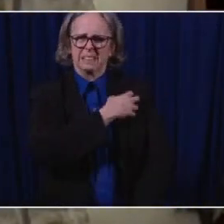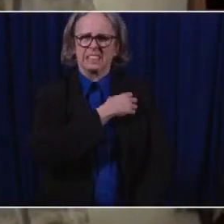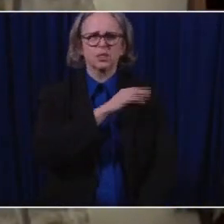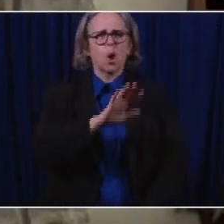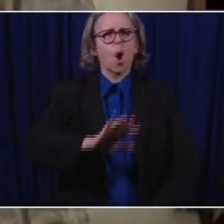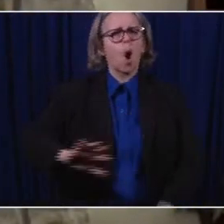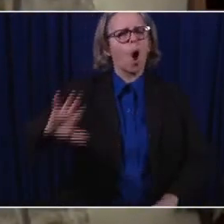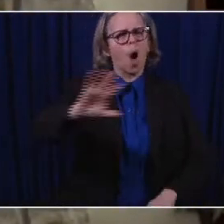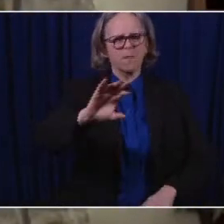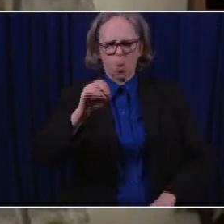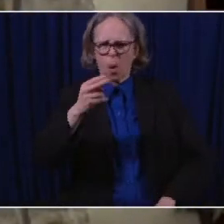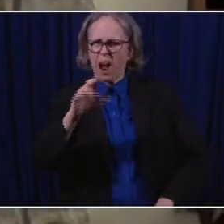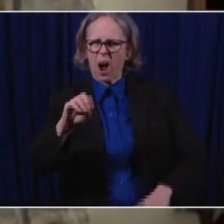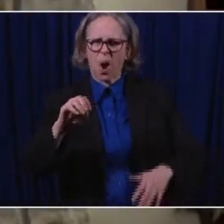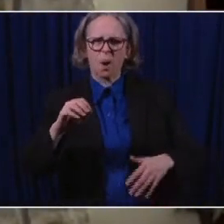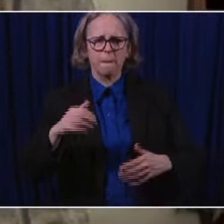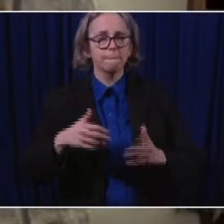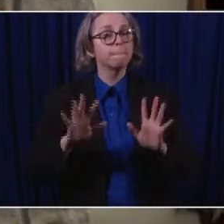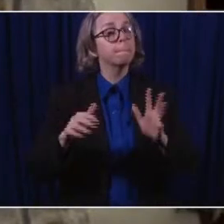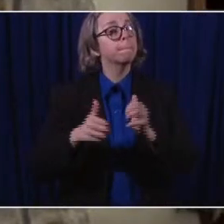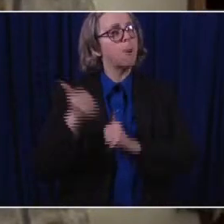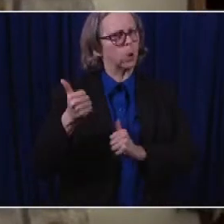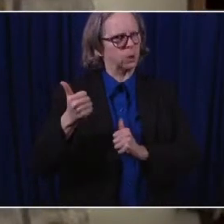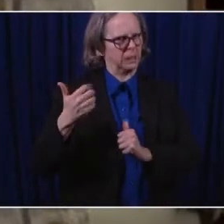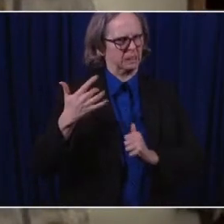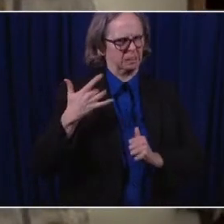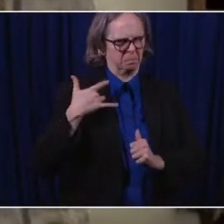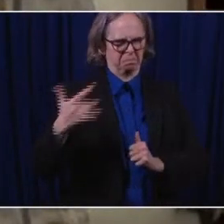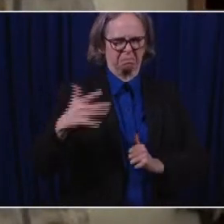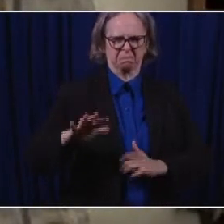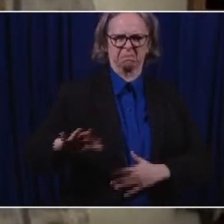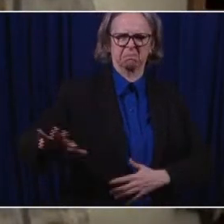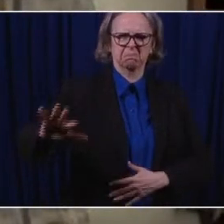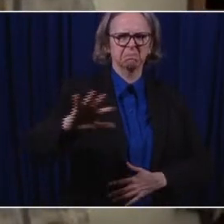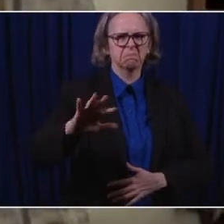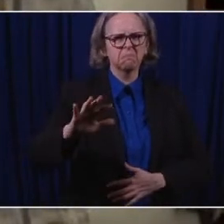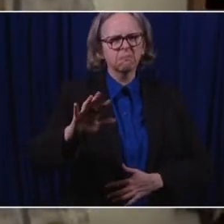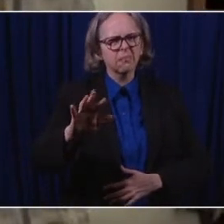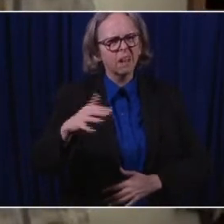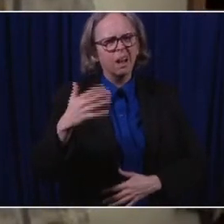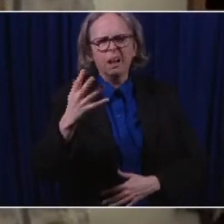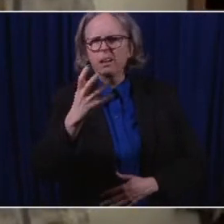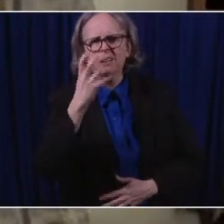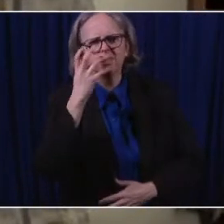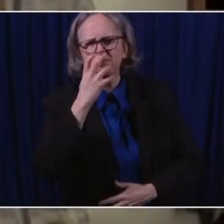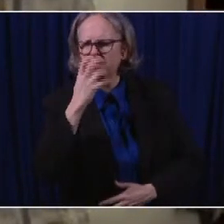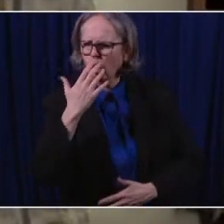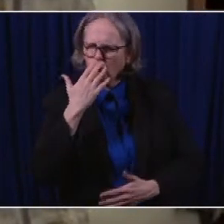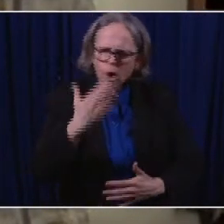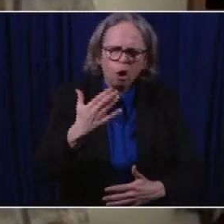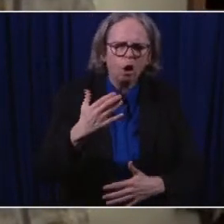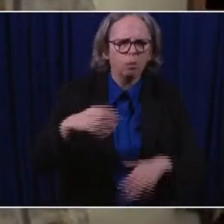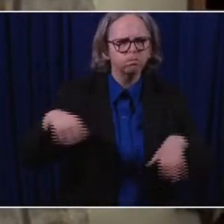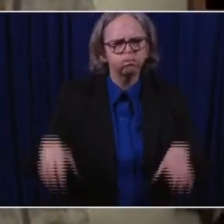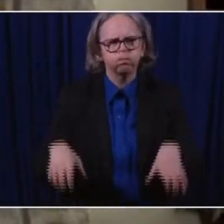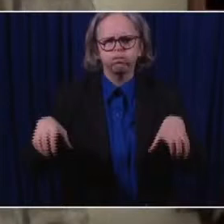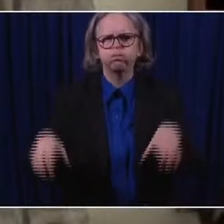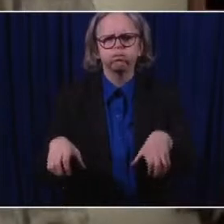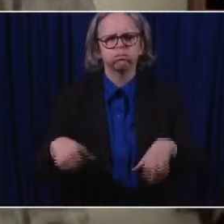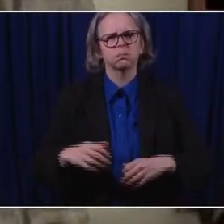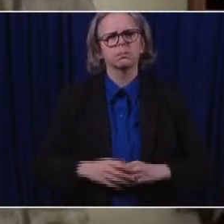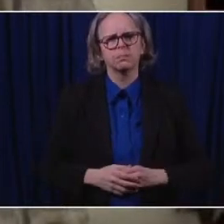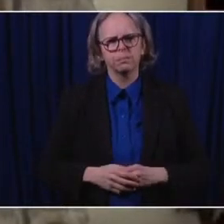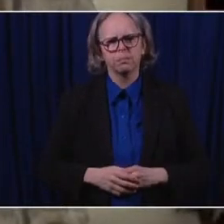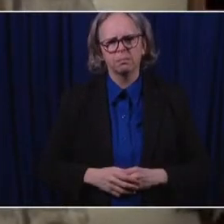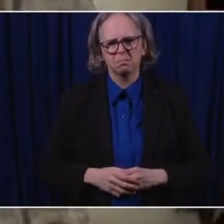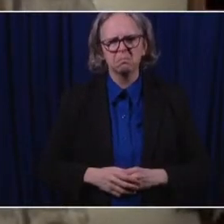vast majority of them are amazing people. And they do amazing